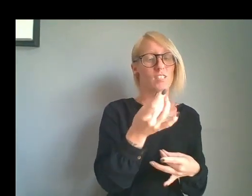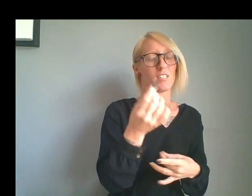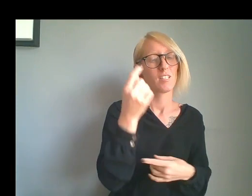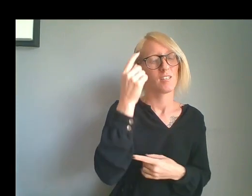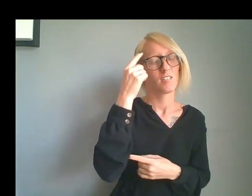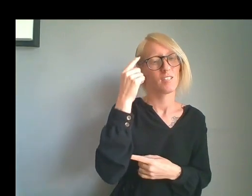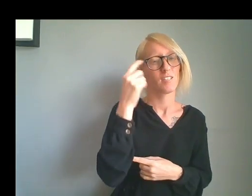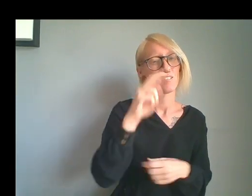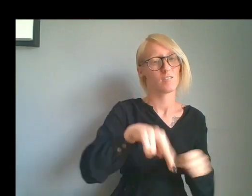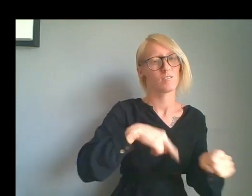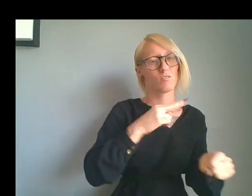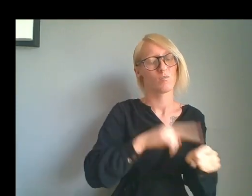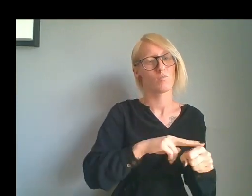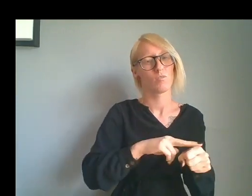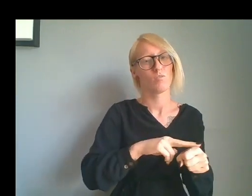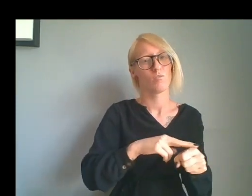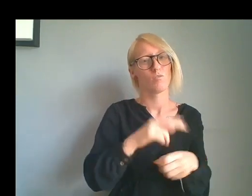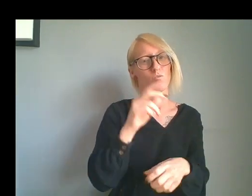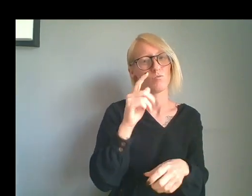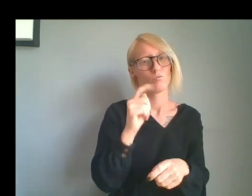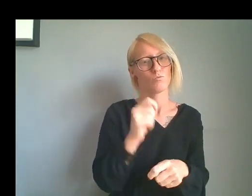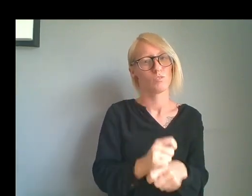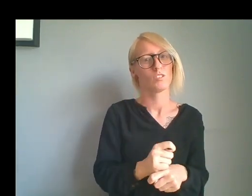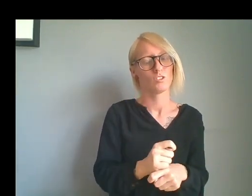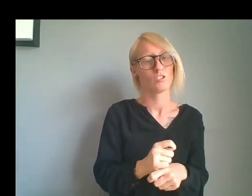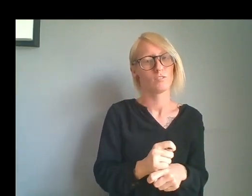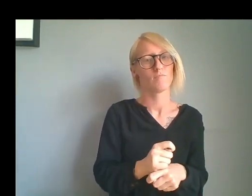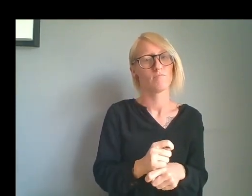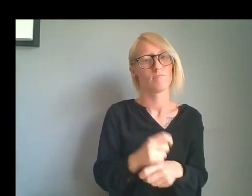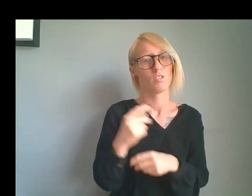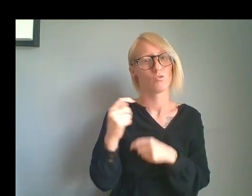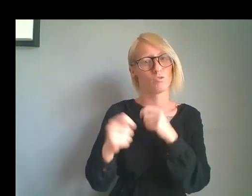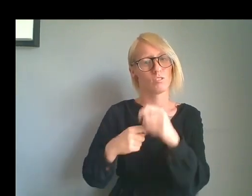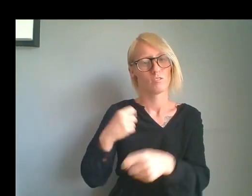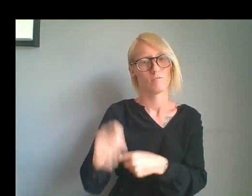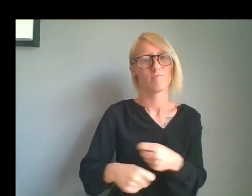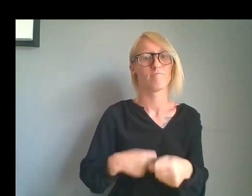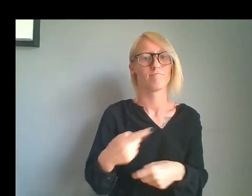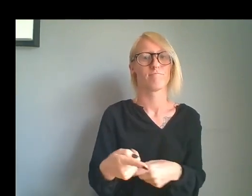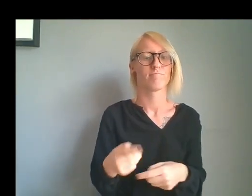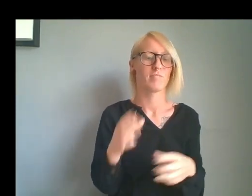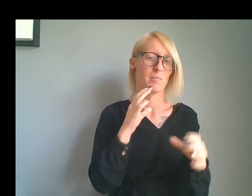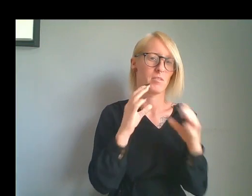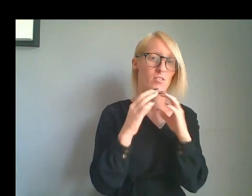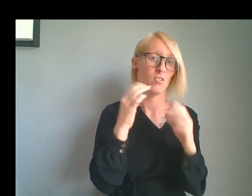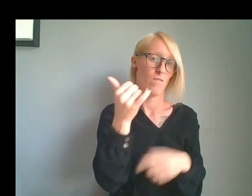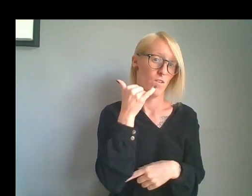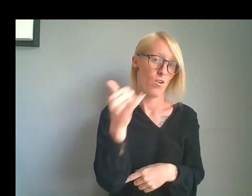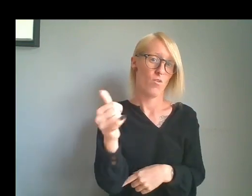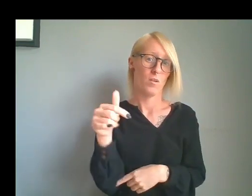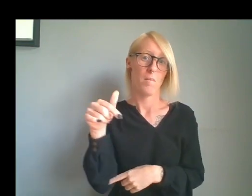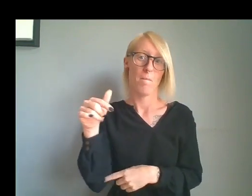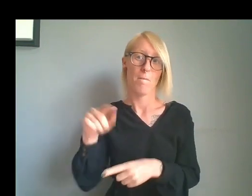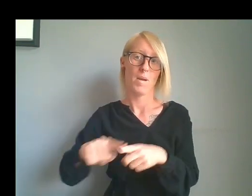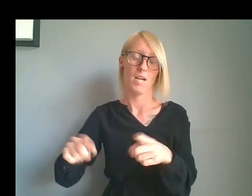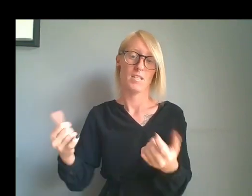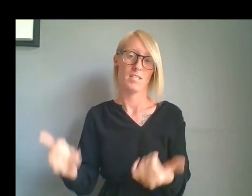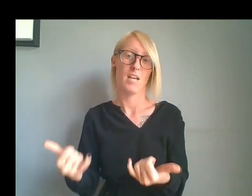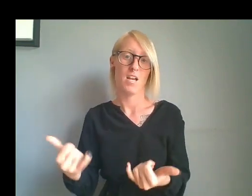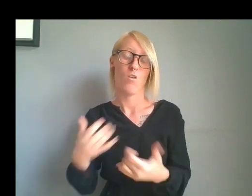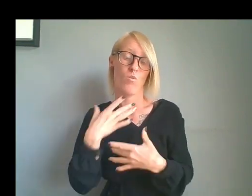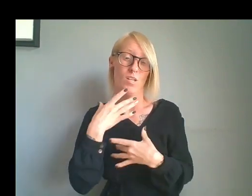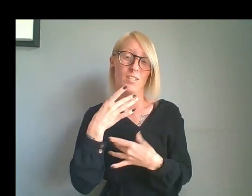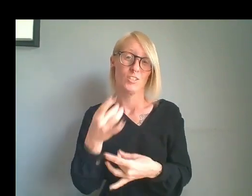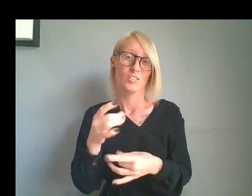normal, traditional communications, trying to get someone on the phone would be the way to go, but this was just an interesting case where